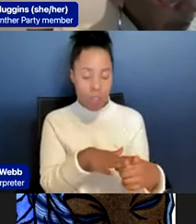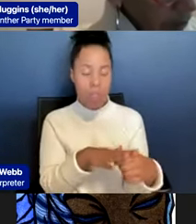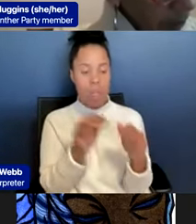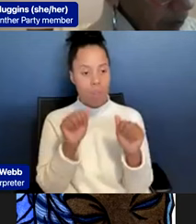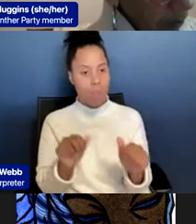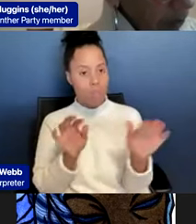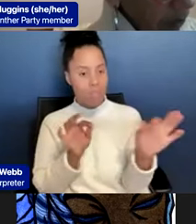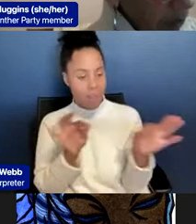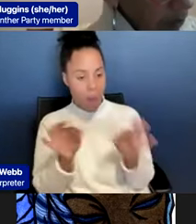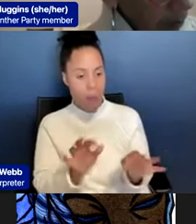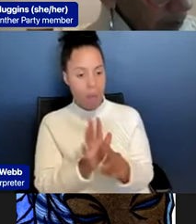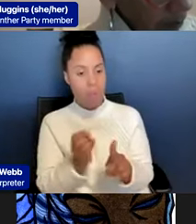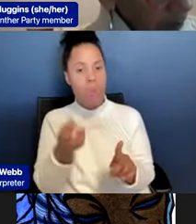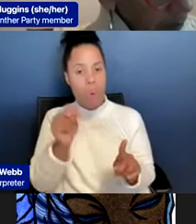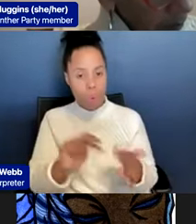meaning